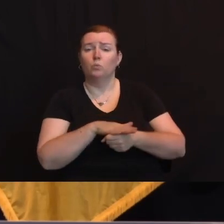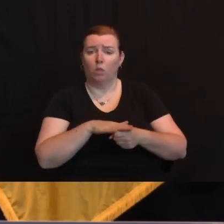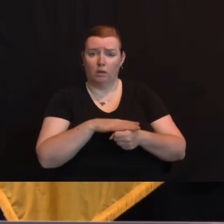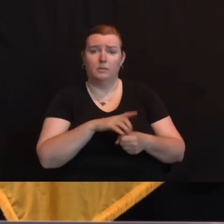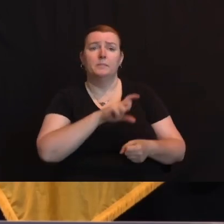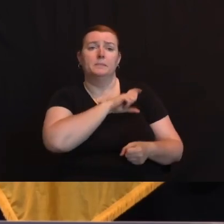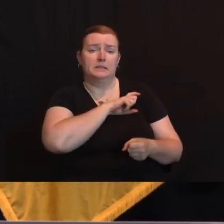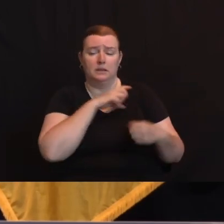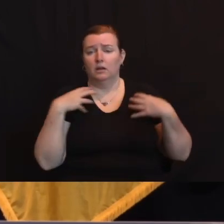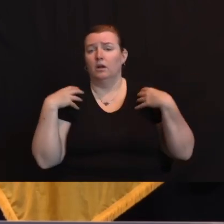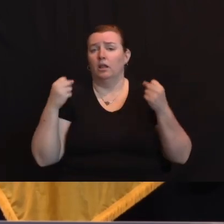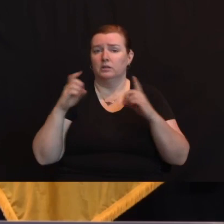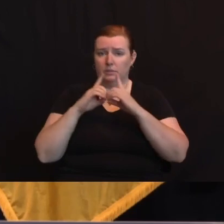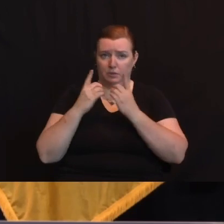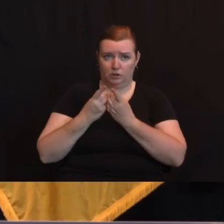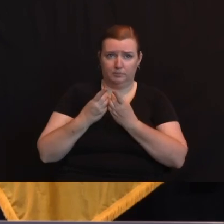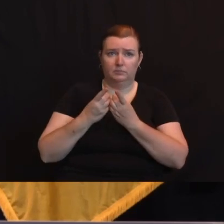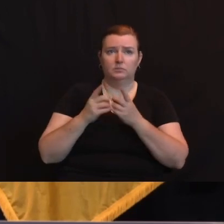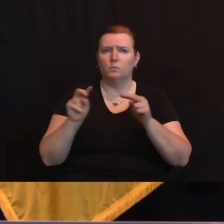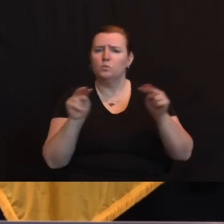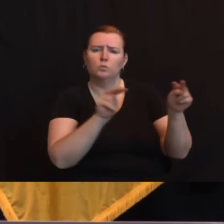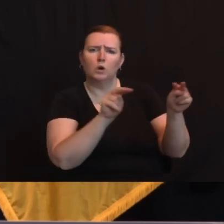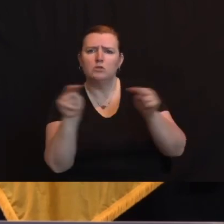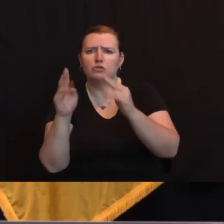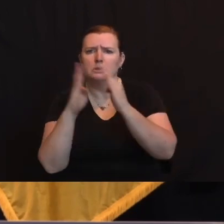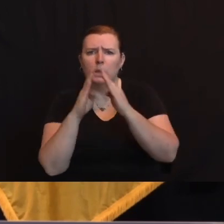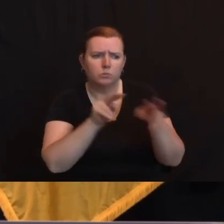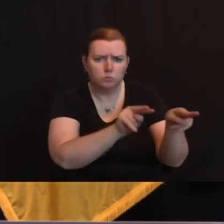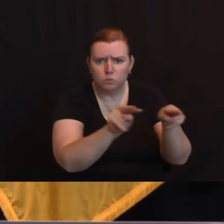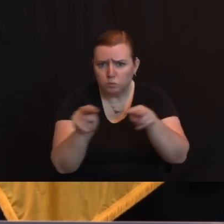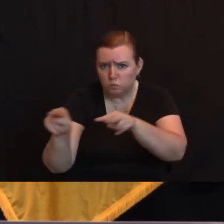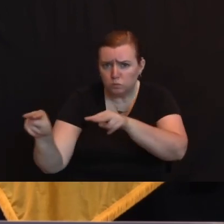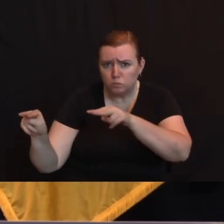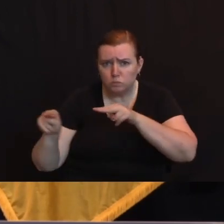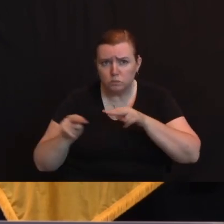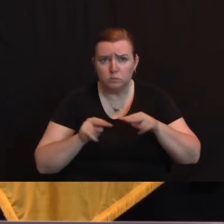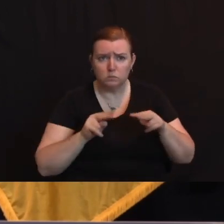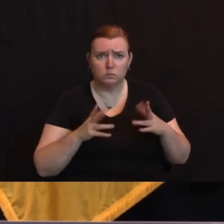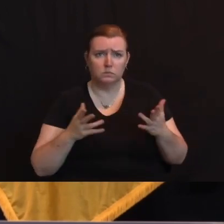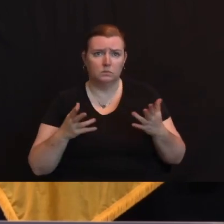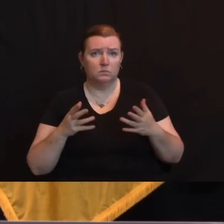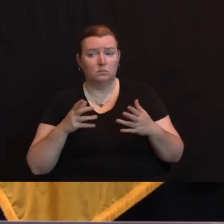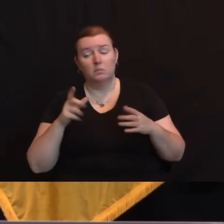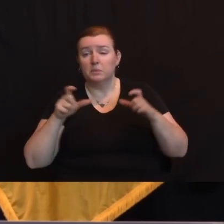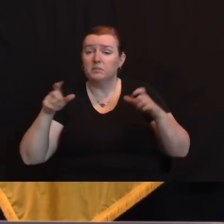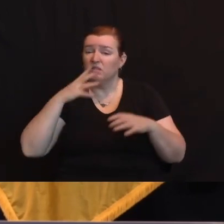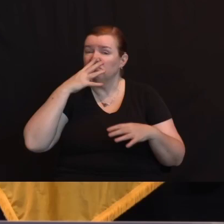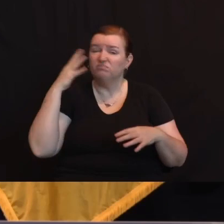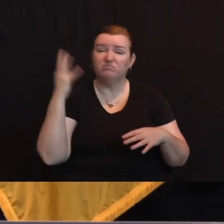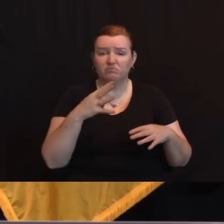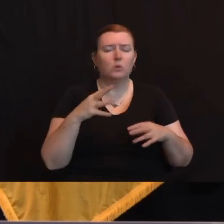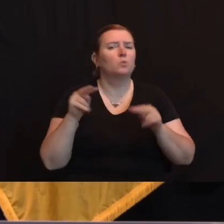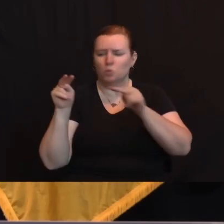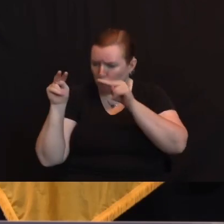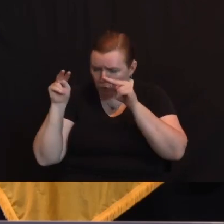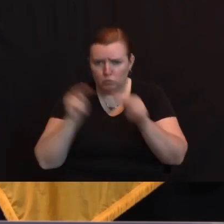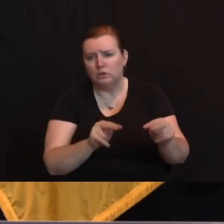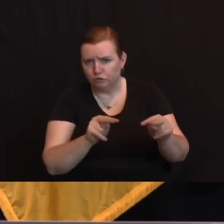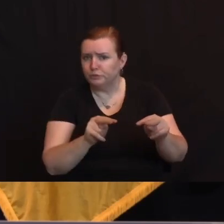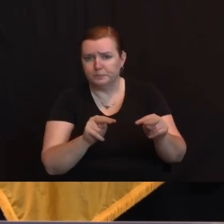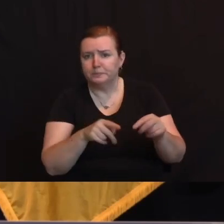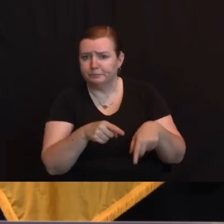are going to keep an eye on any out of compliance behavior. And the answer is, if we have the